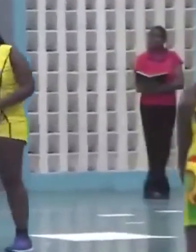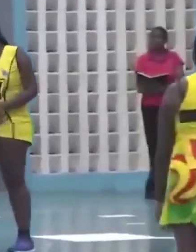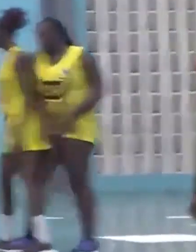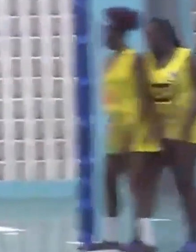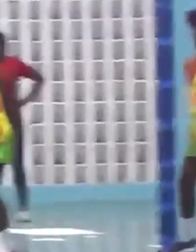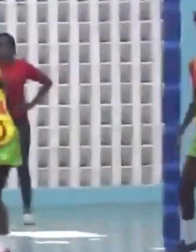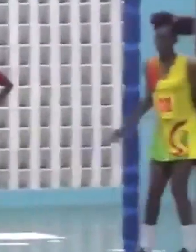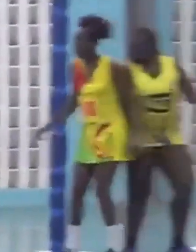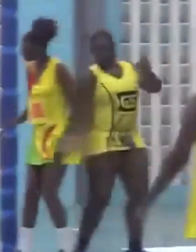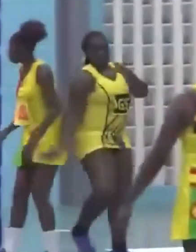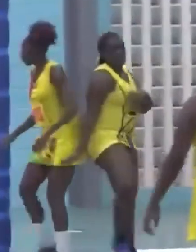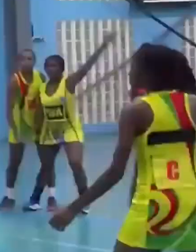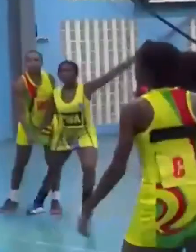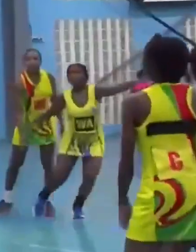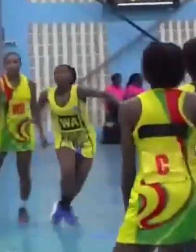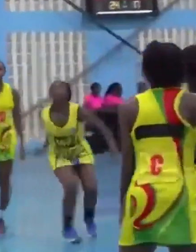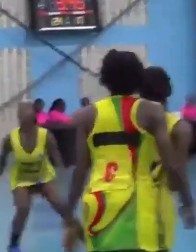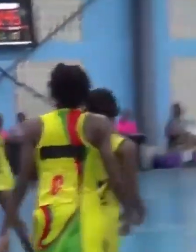ball?